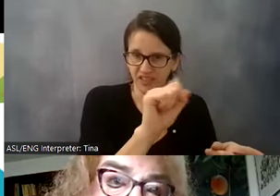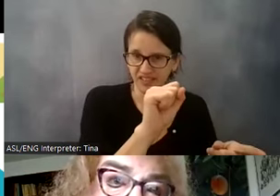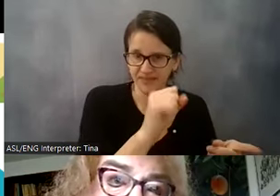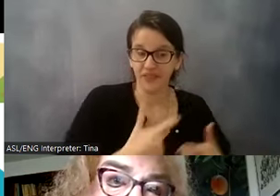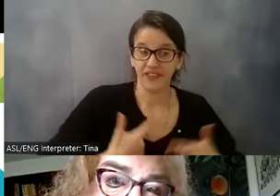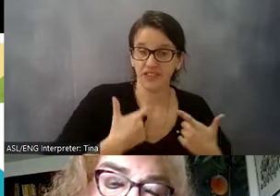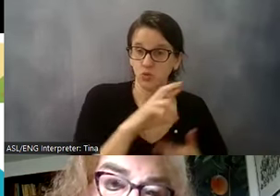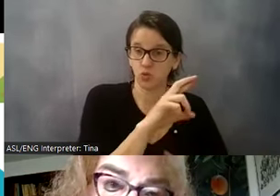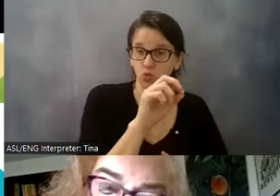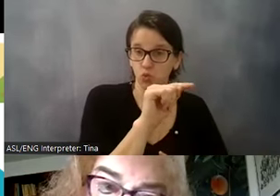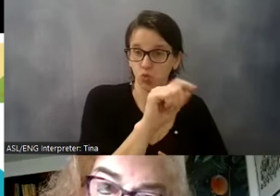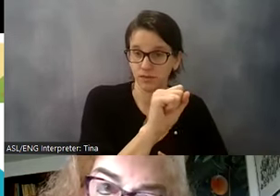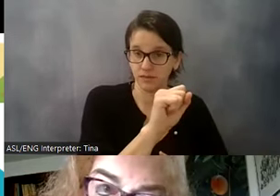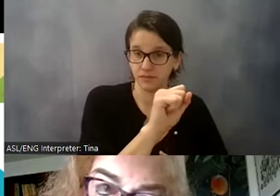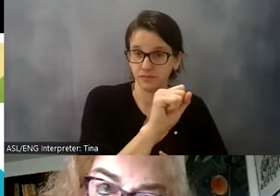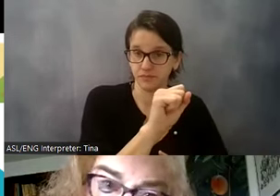in the ground